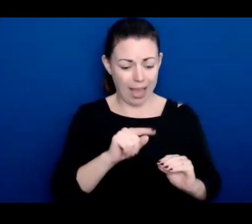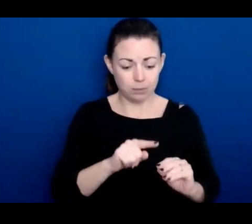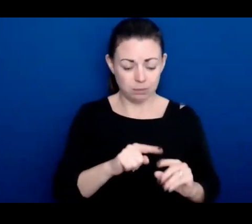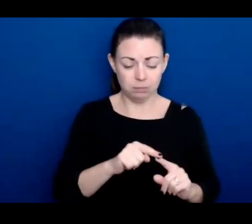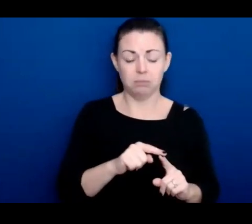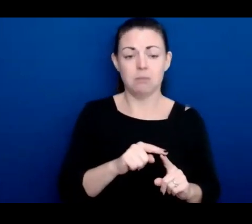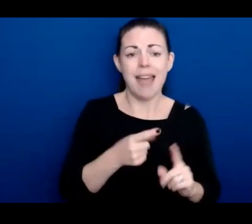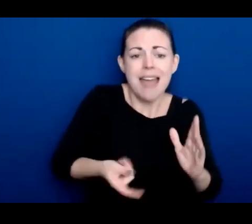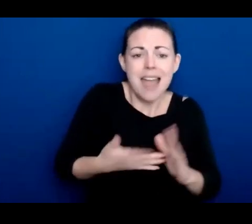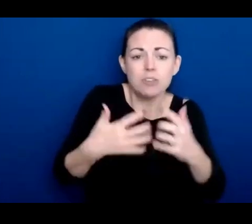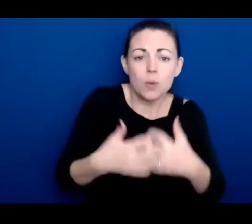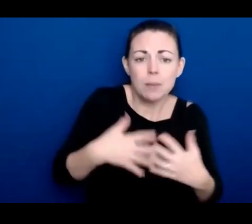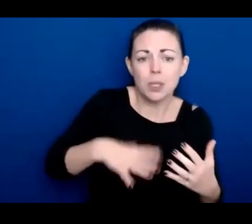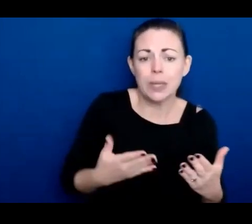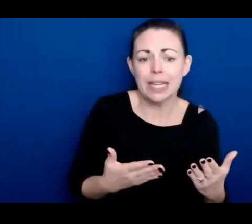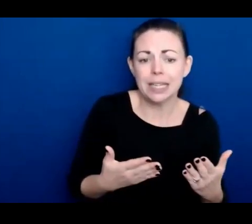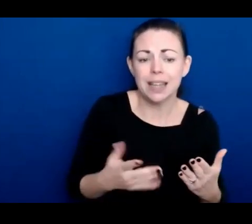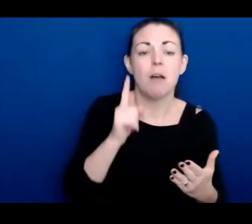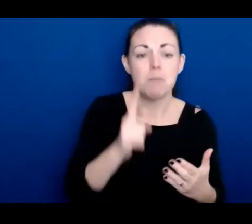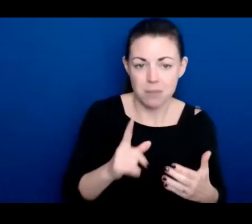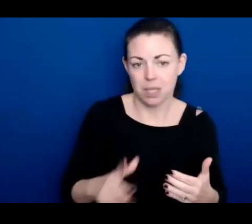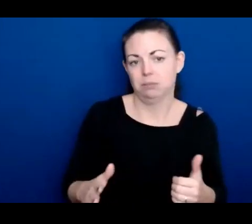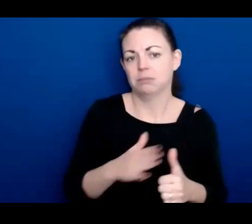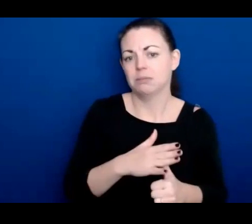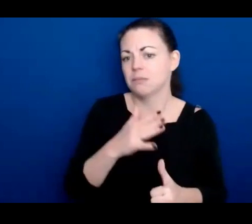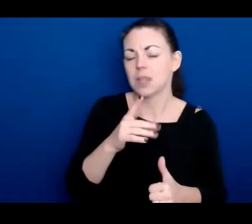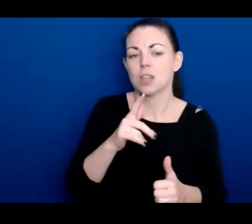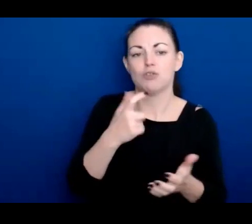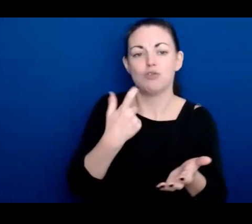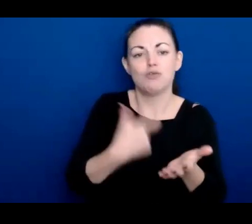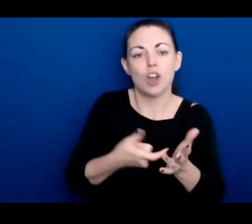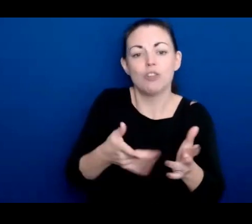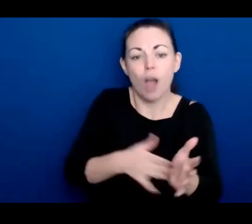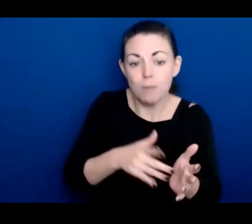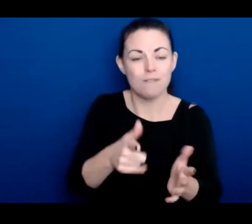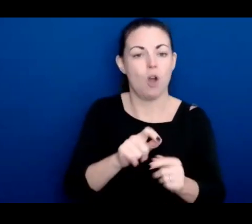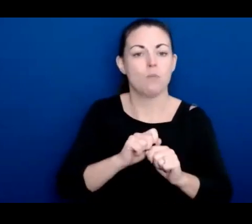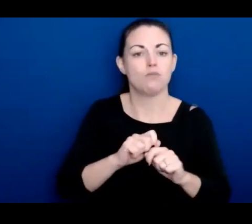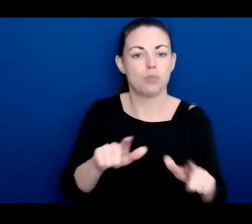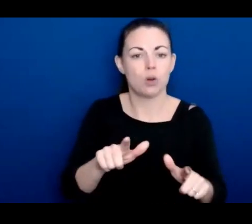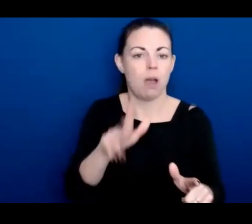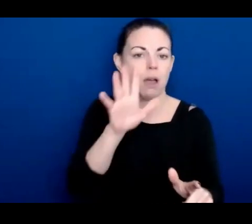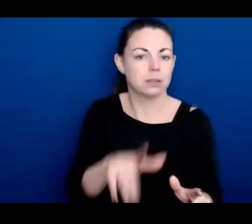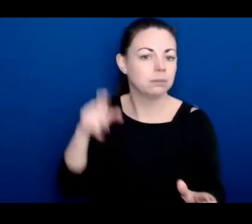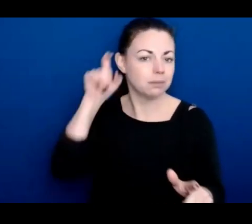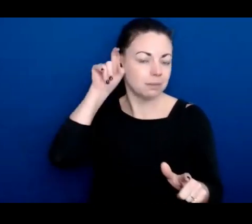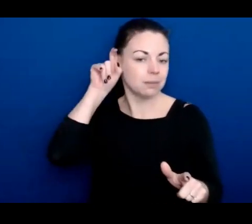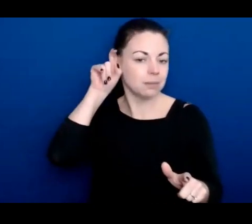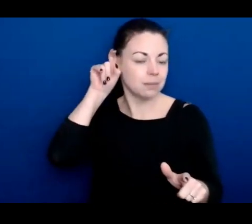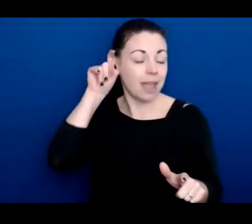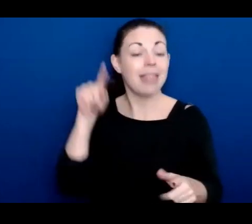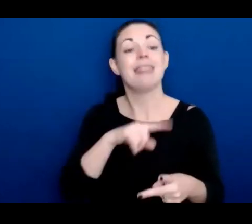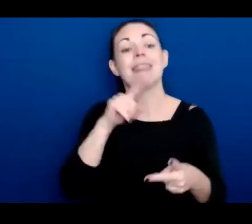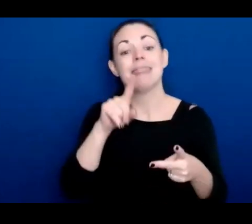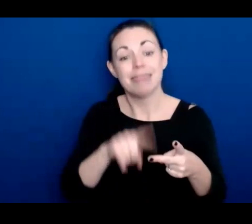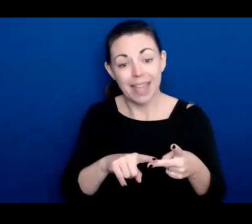you need, if anything. But as a prerequisite, you start off with a Roger On to broadcast and some way or means to get the